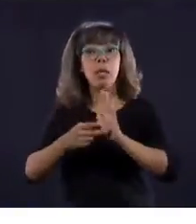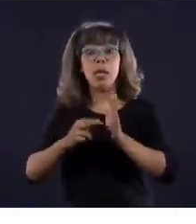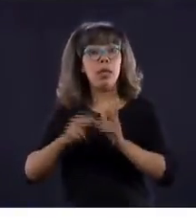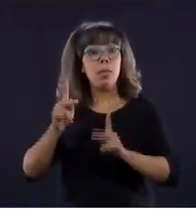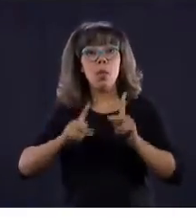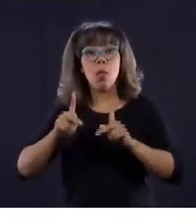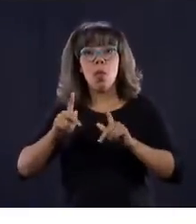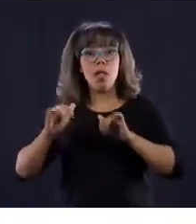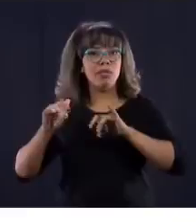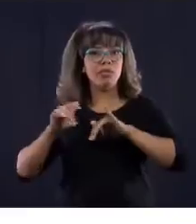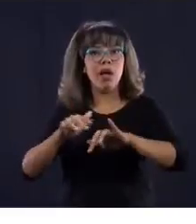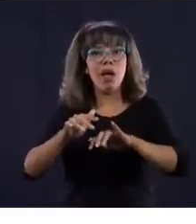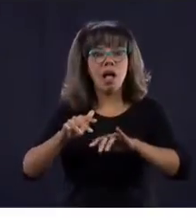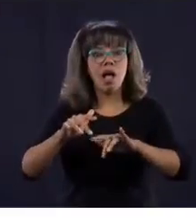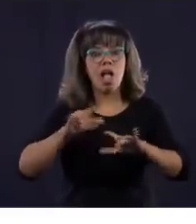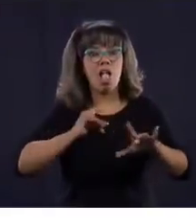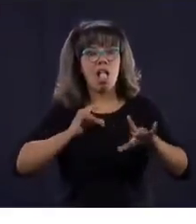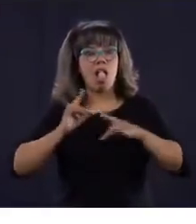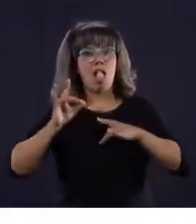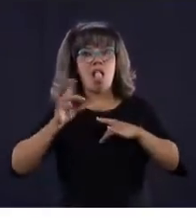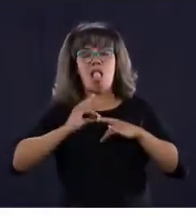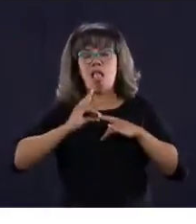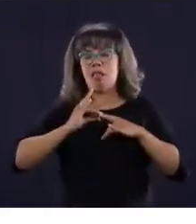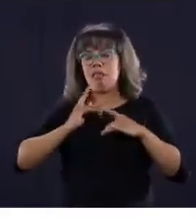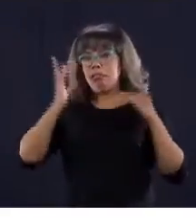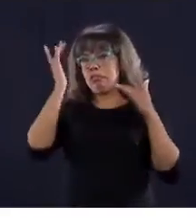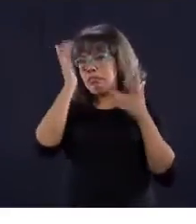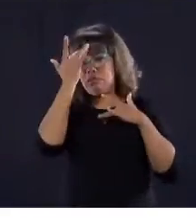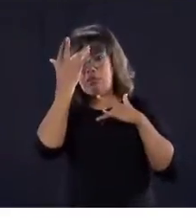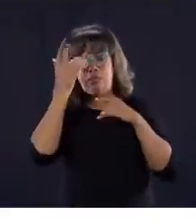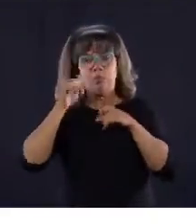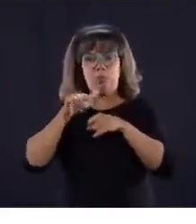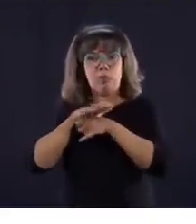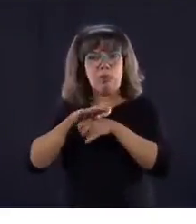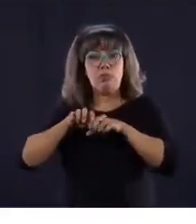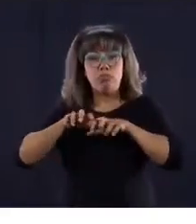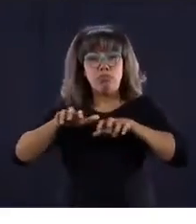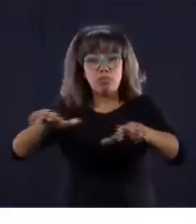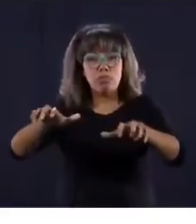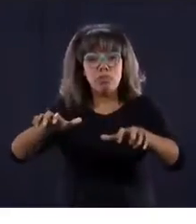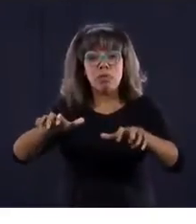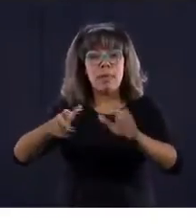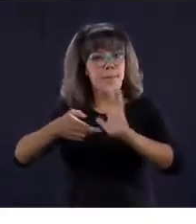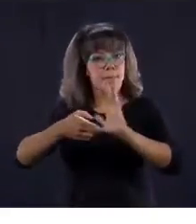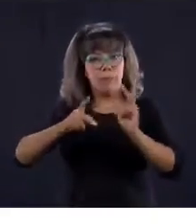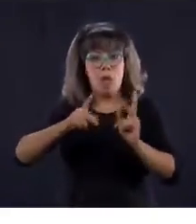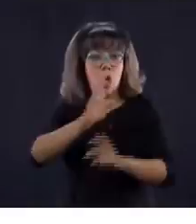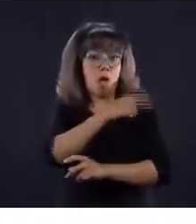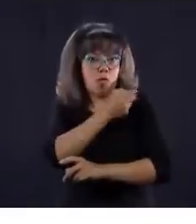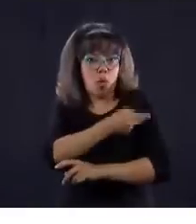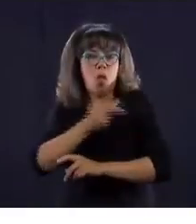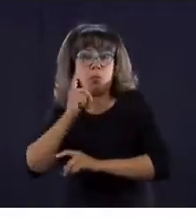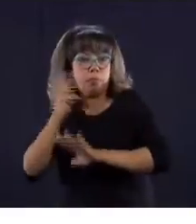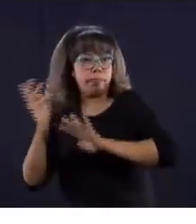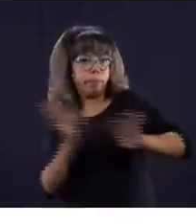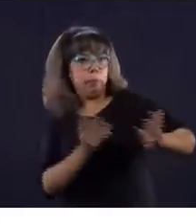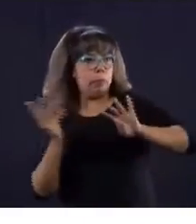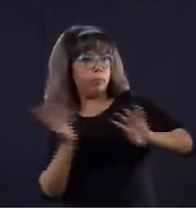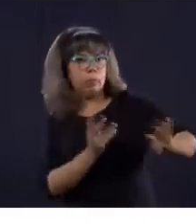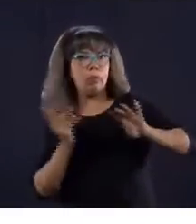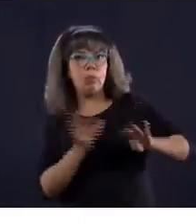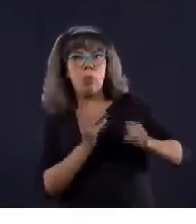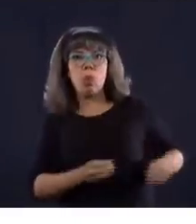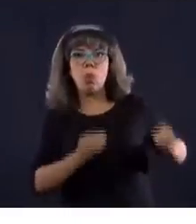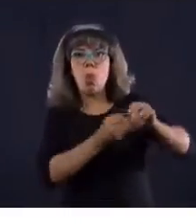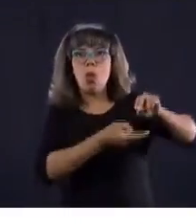So we have now two weeks to see the situation in the next days. And as